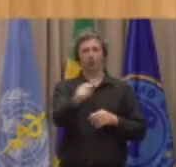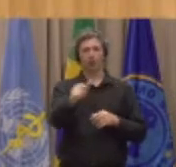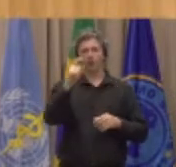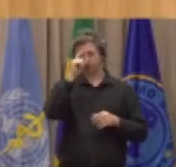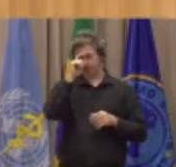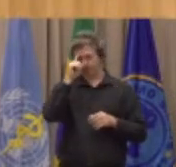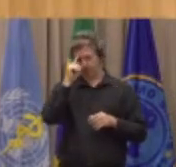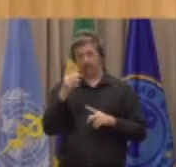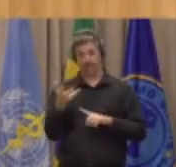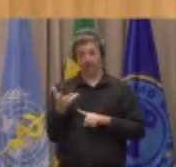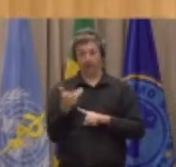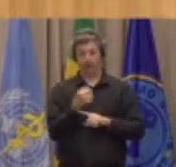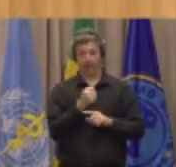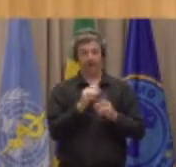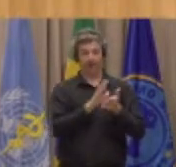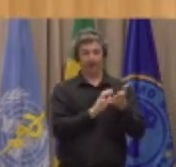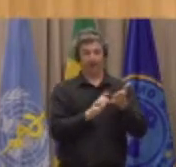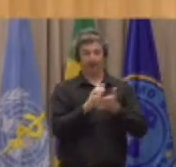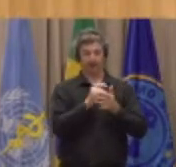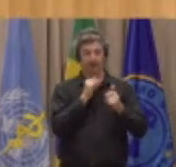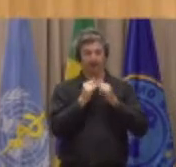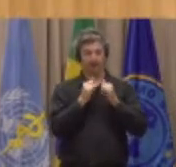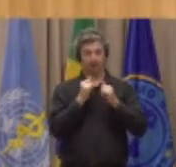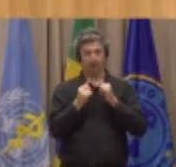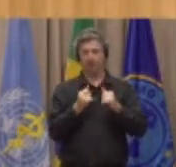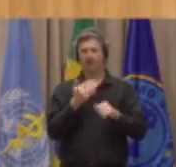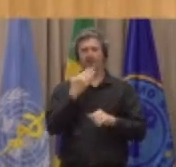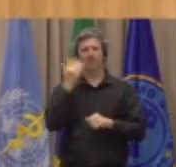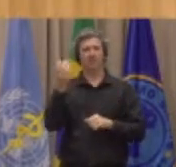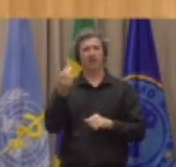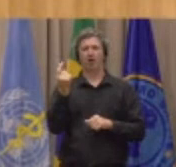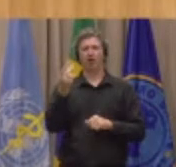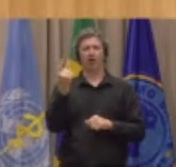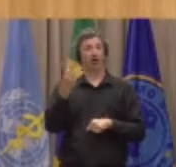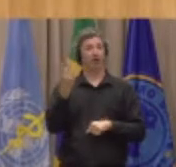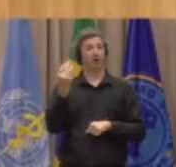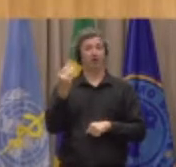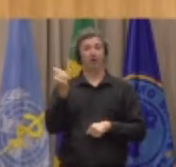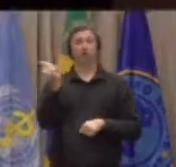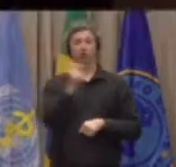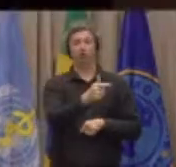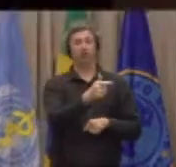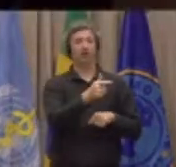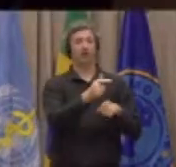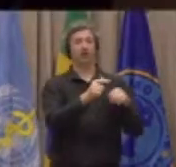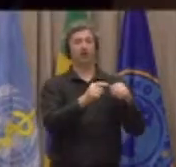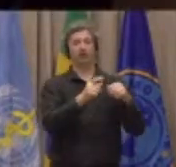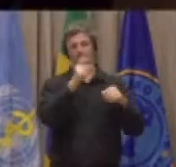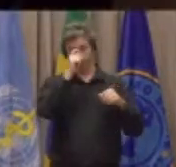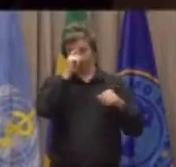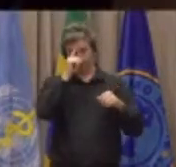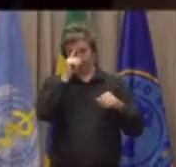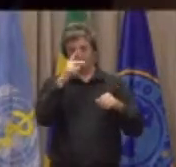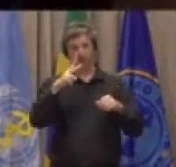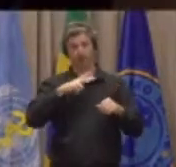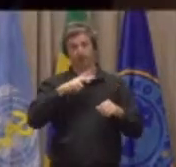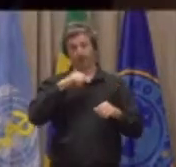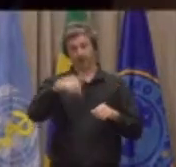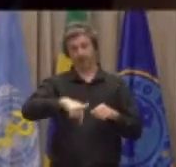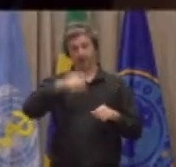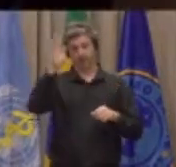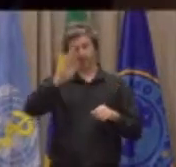the other hospital. The quality of this information is better than the